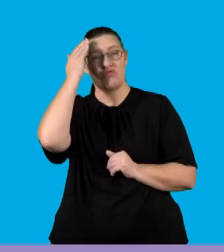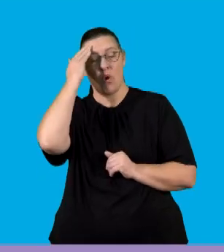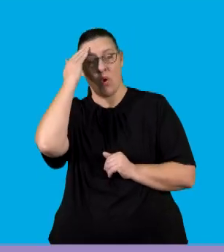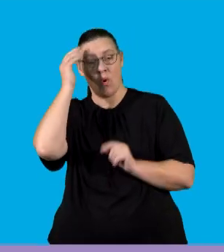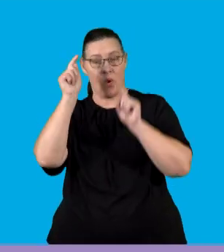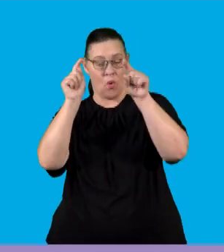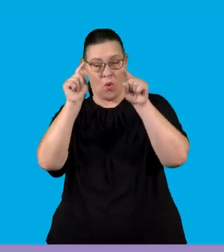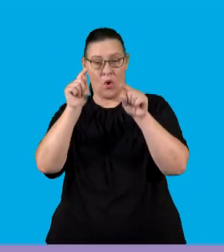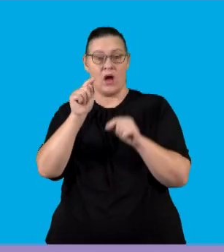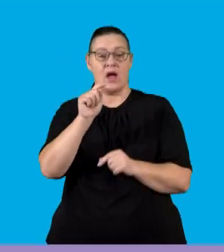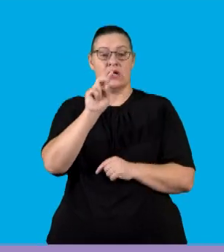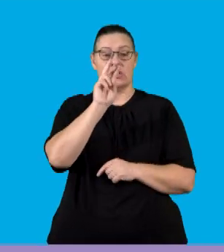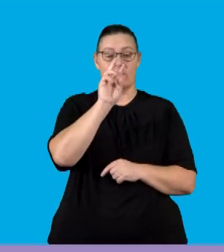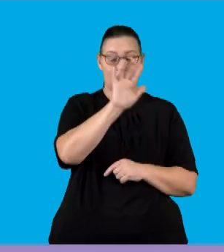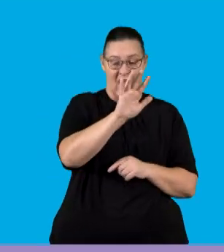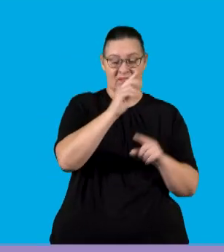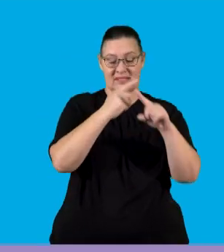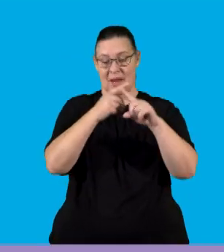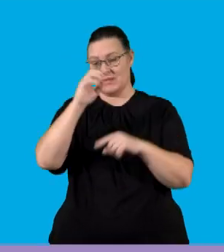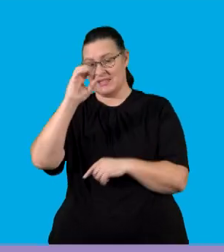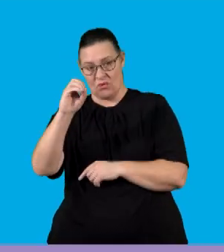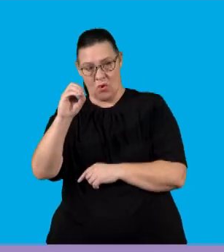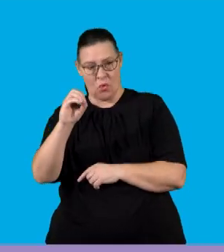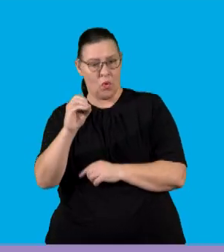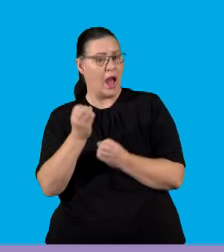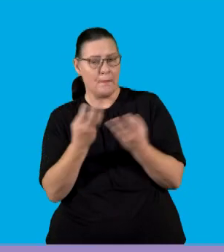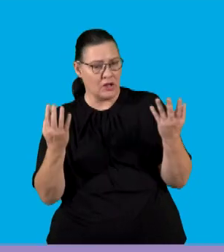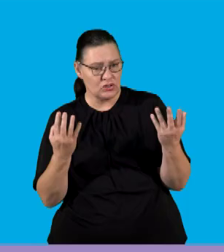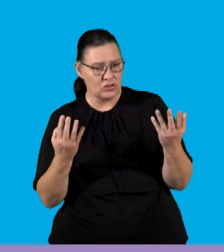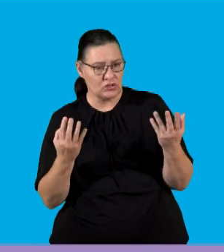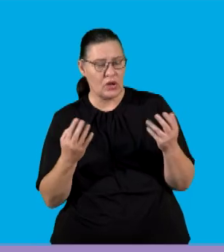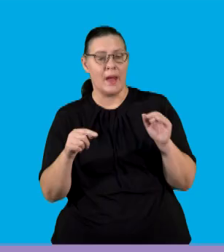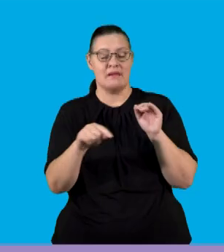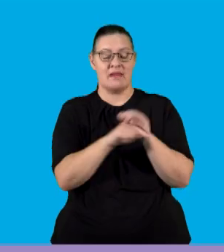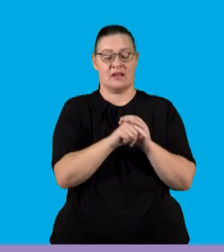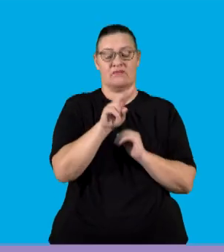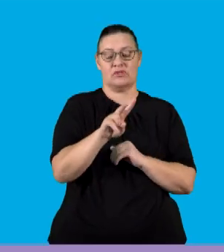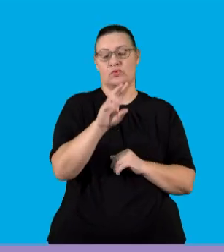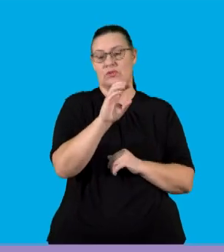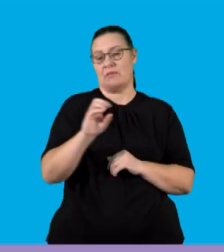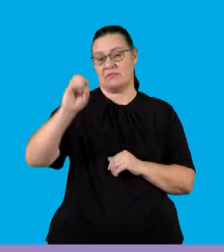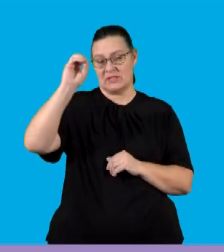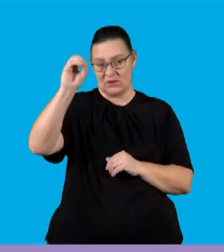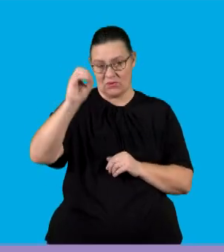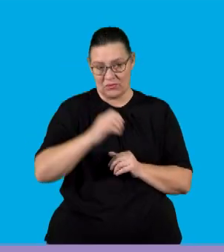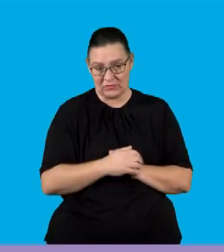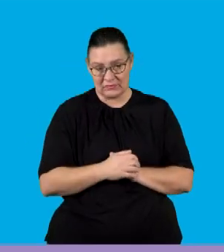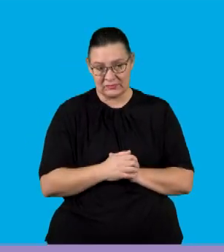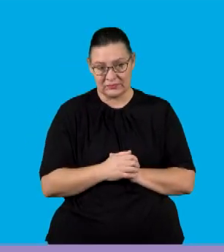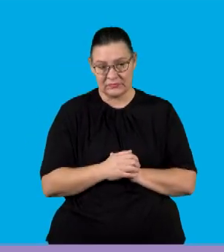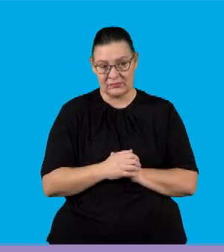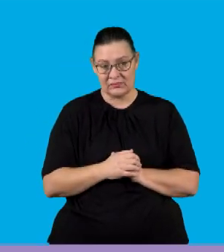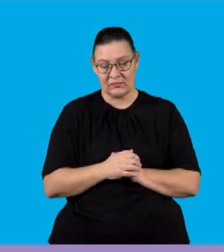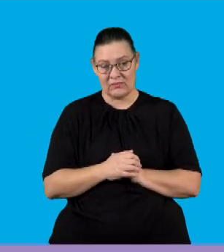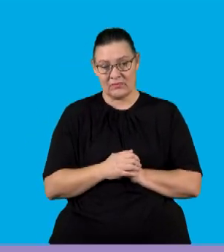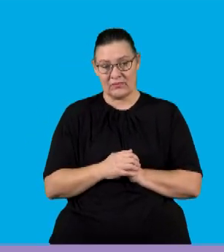exponents will multiply with each other. So this will make it a negative 2. So this will make it a negative